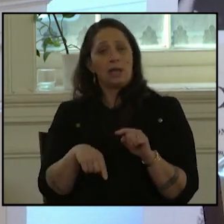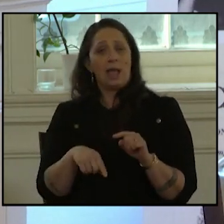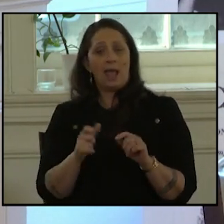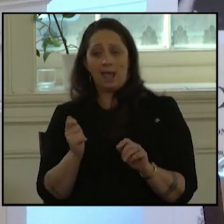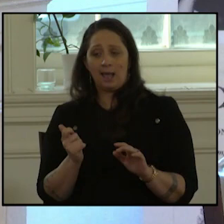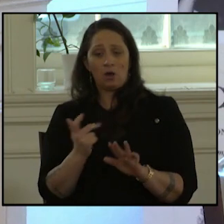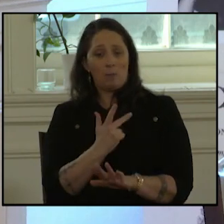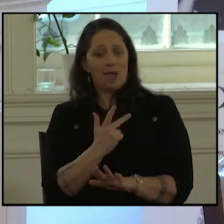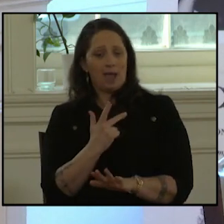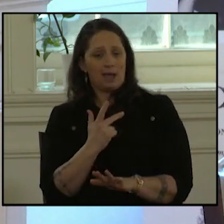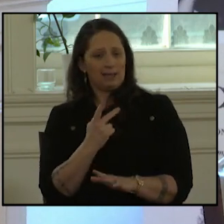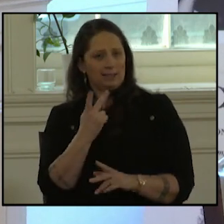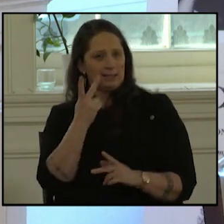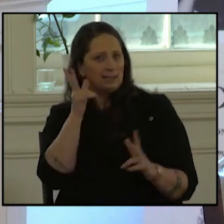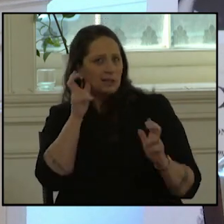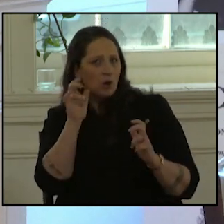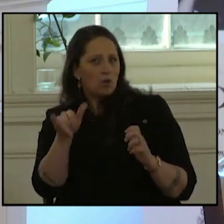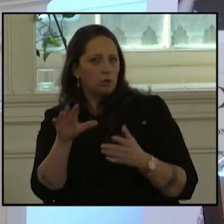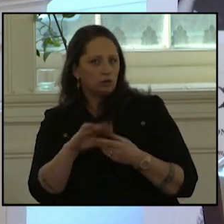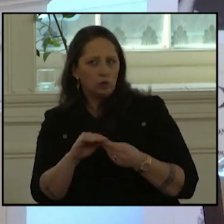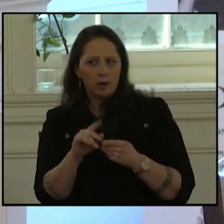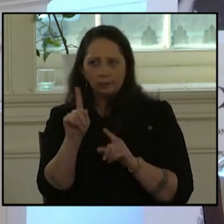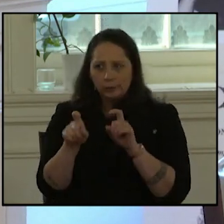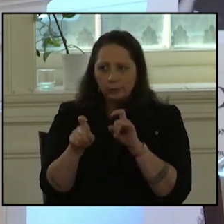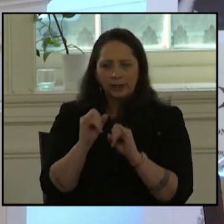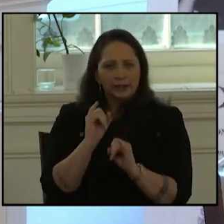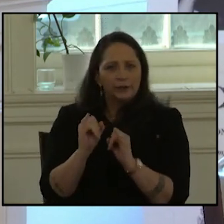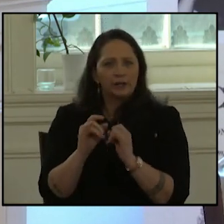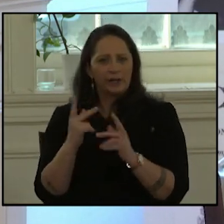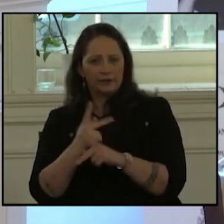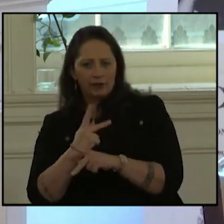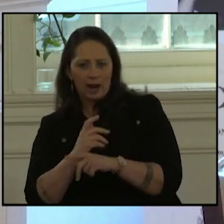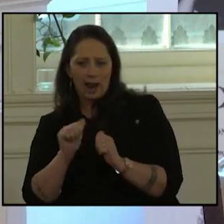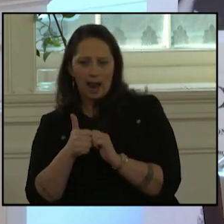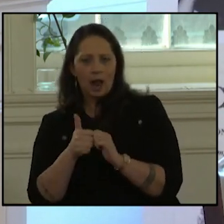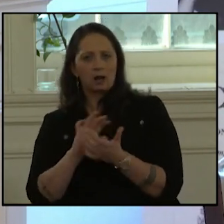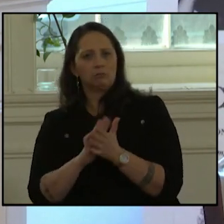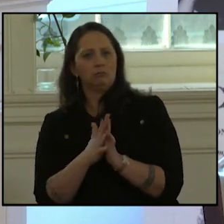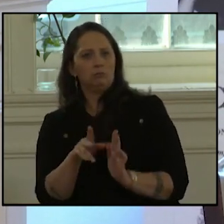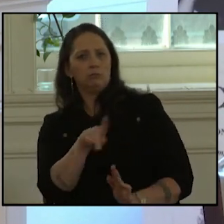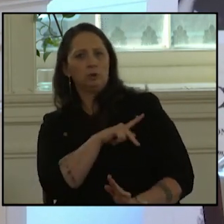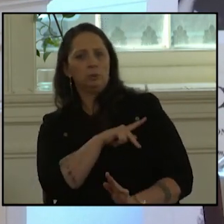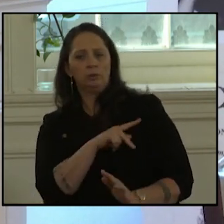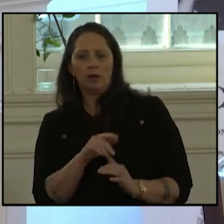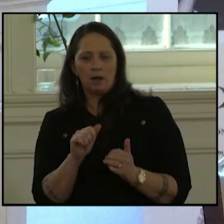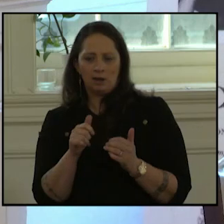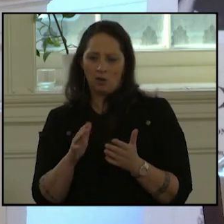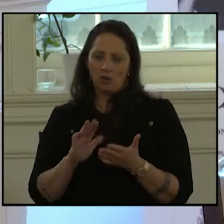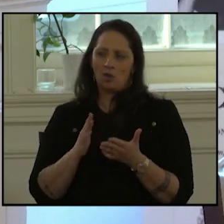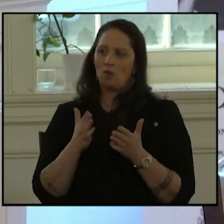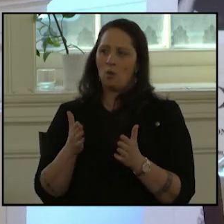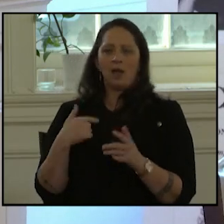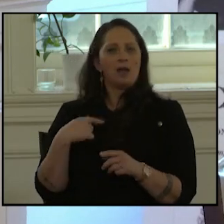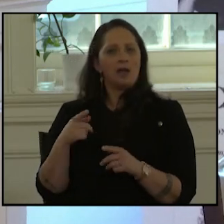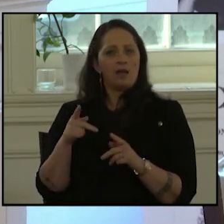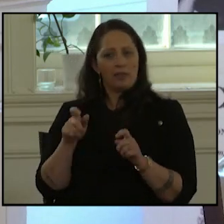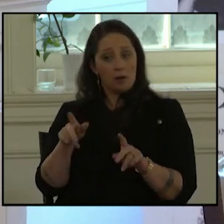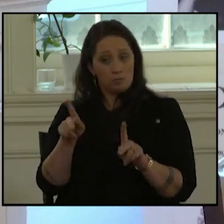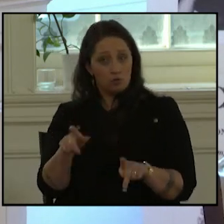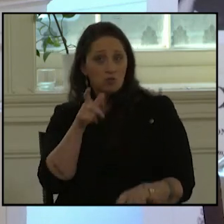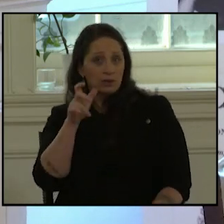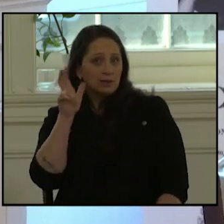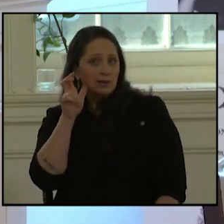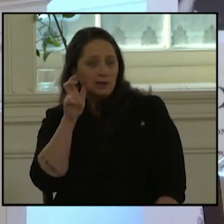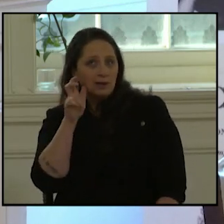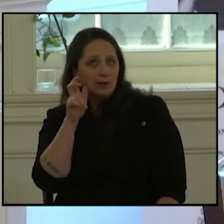to those stories and interrogate them and figure out how to personalize them in a way that then gets the listener to